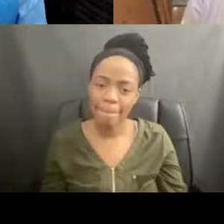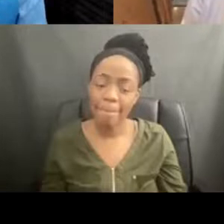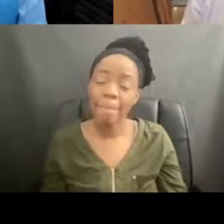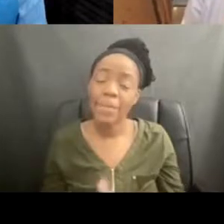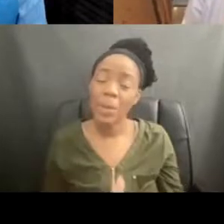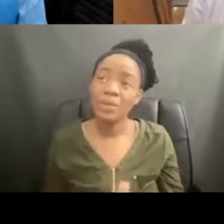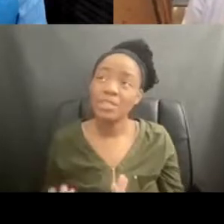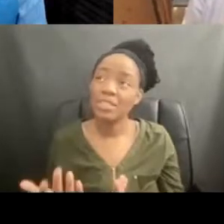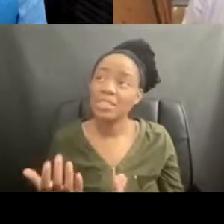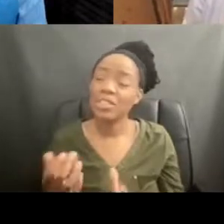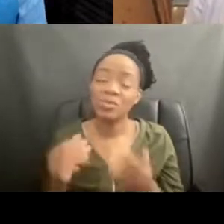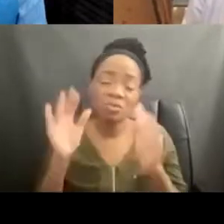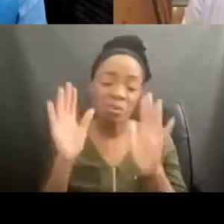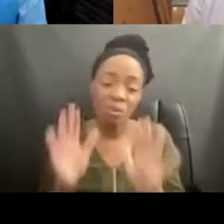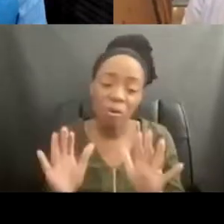It was just